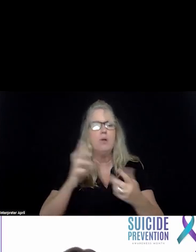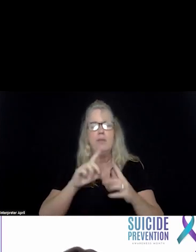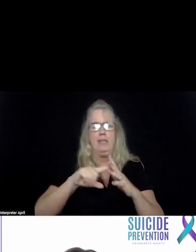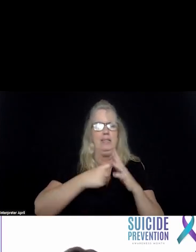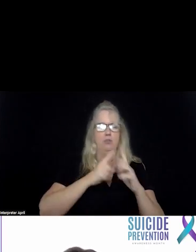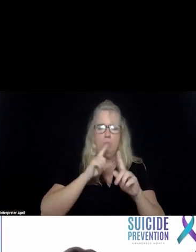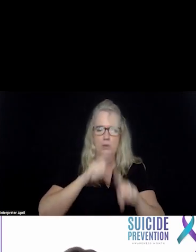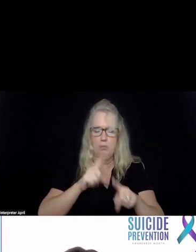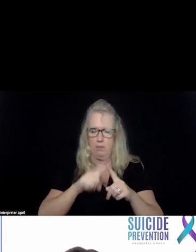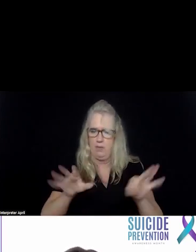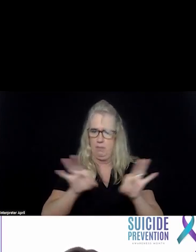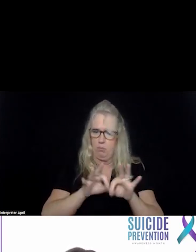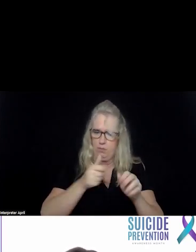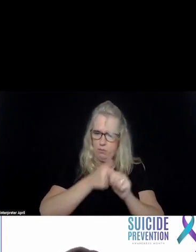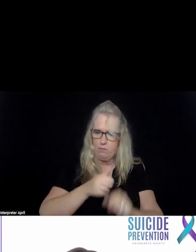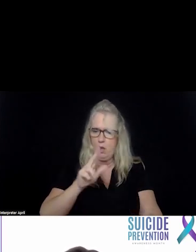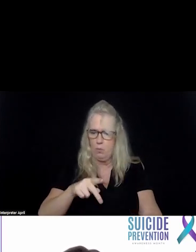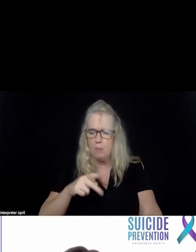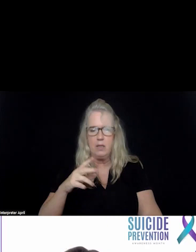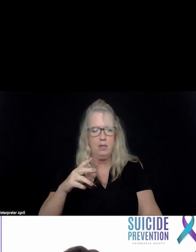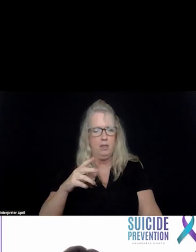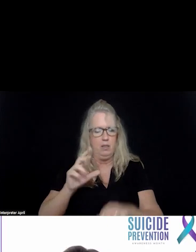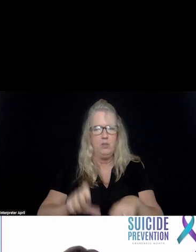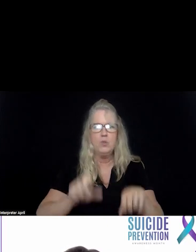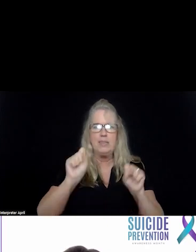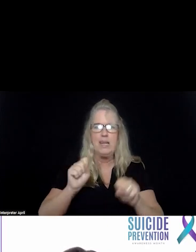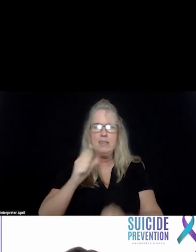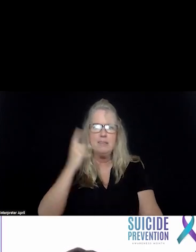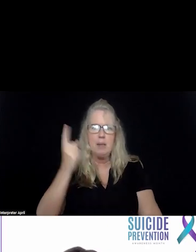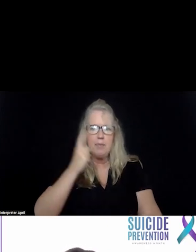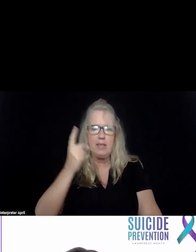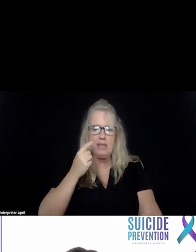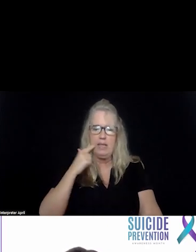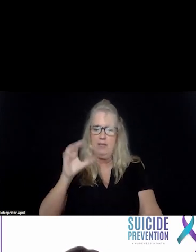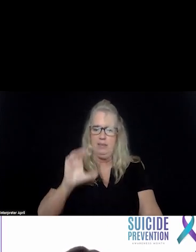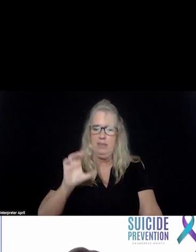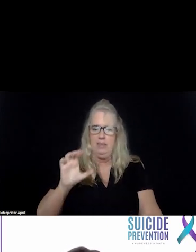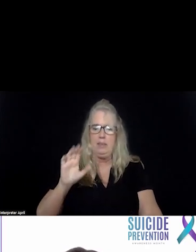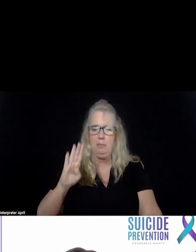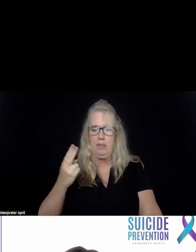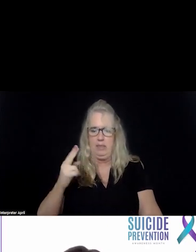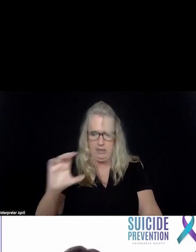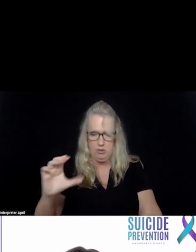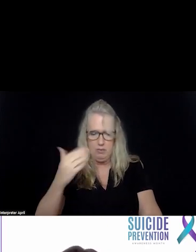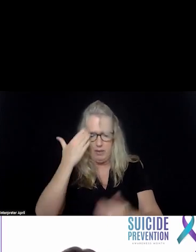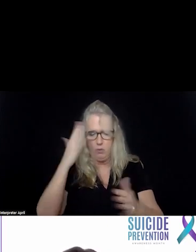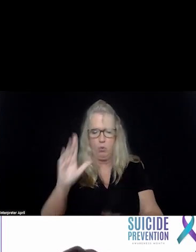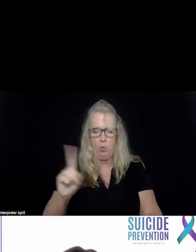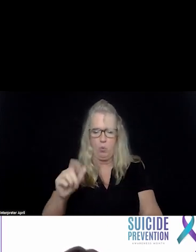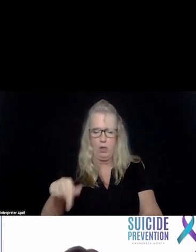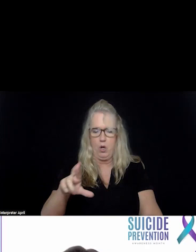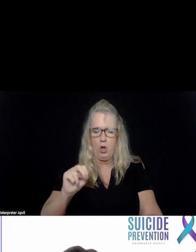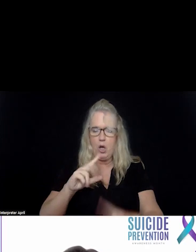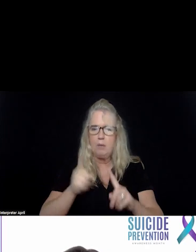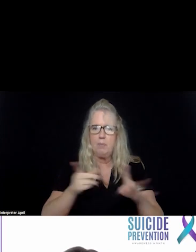that really important follow-up care is I think what you're going to take one thing away from this, that CCBHCs are coming if they're not already where you are, and they can really be an integral